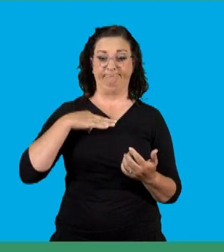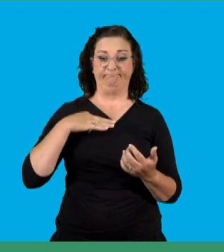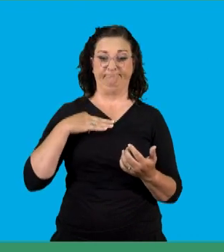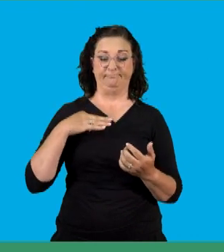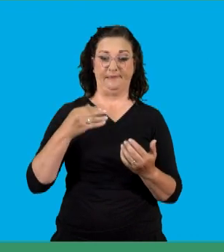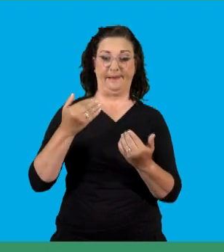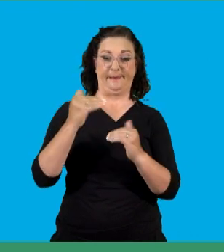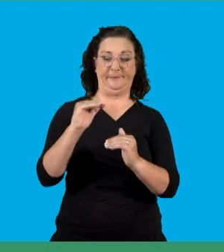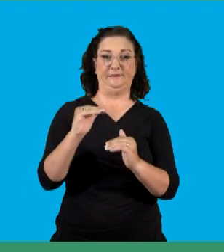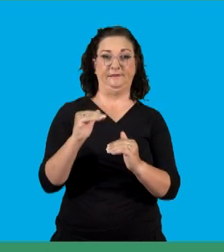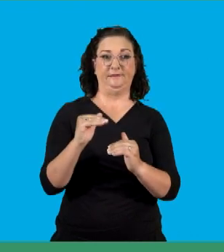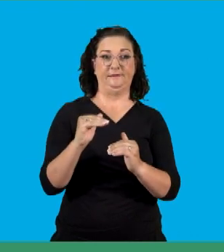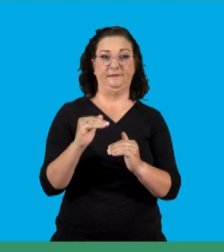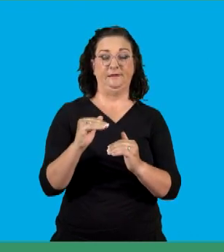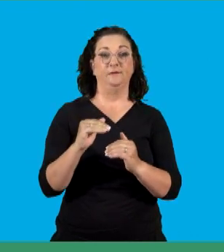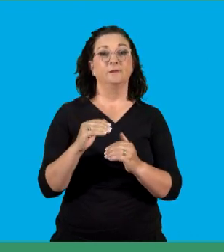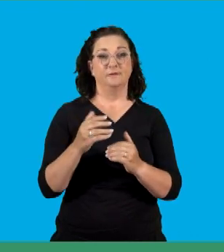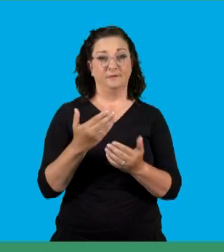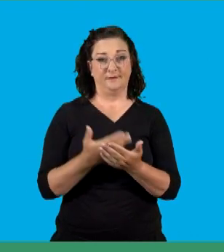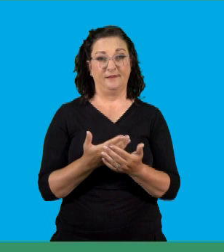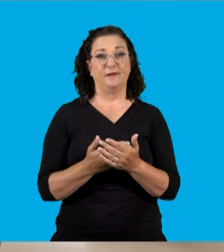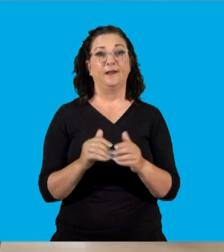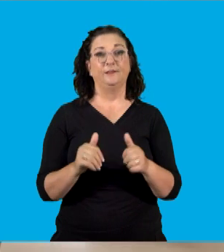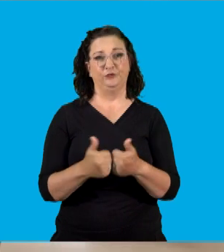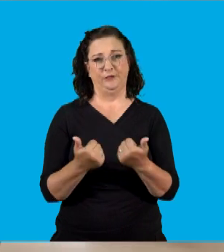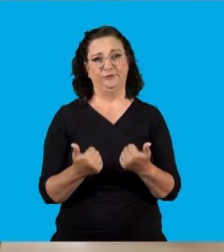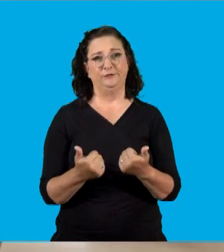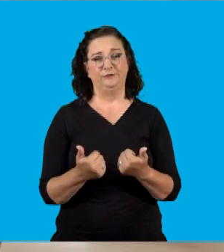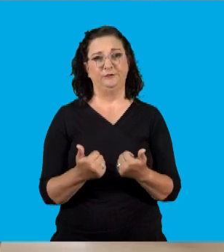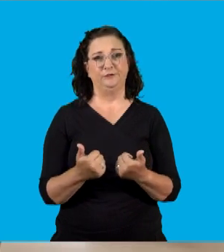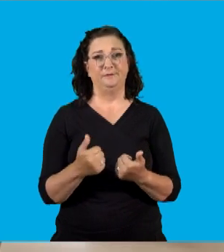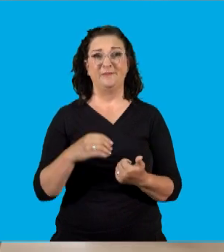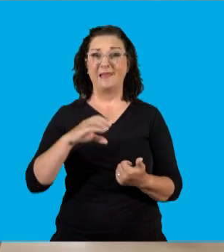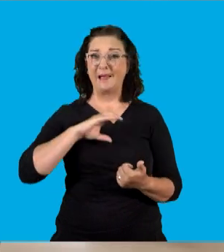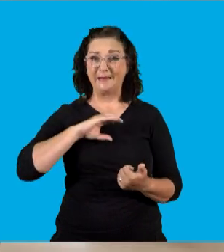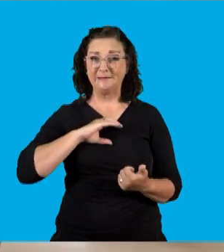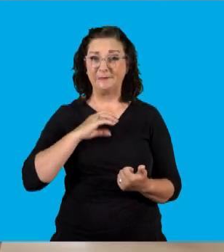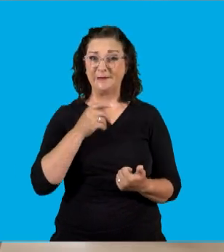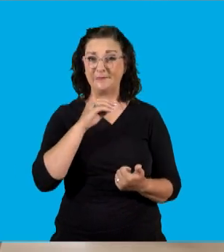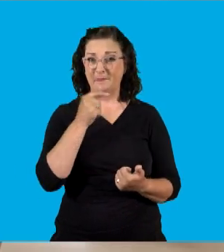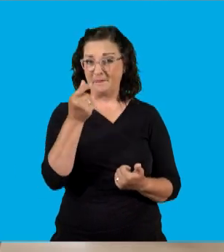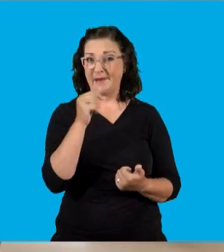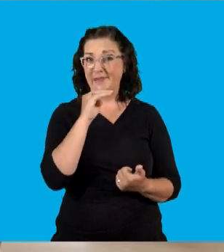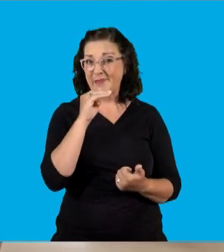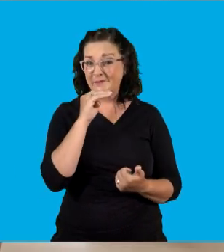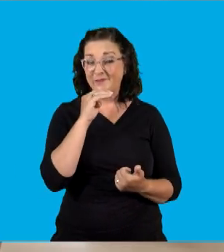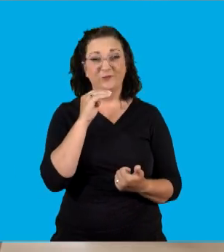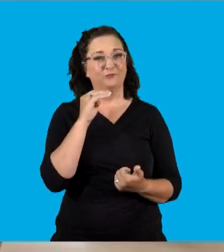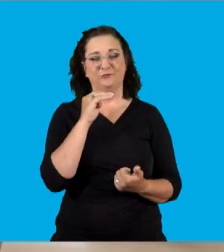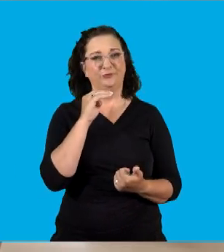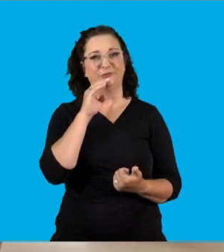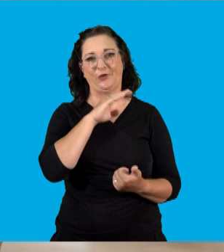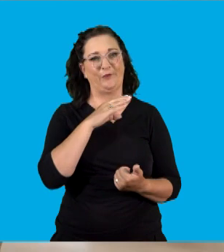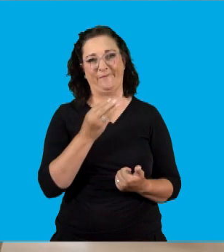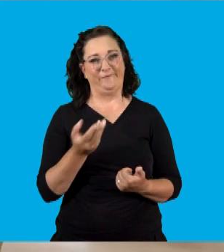the socio-economic issues pose challenges because customers do not have enough money to support businesses in terms